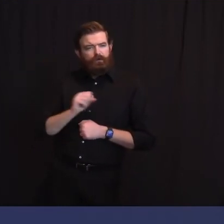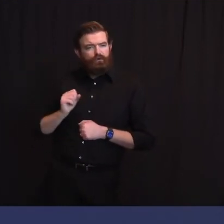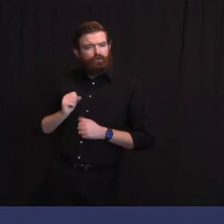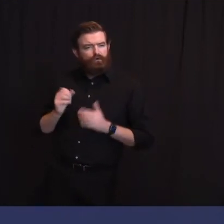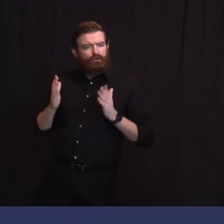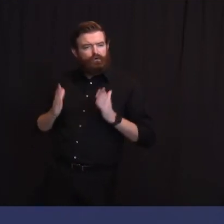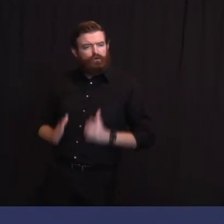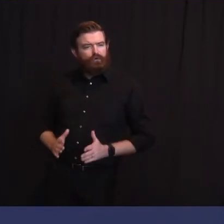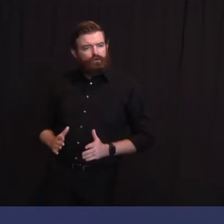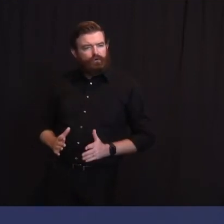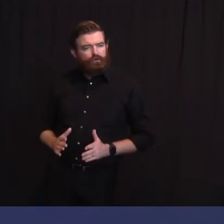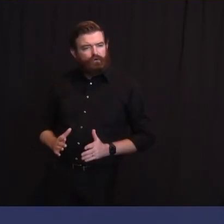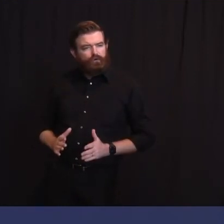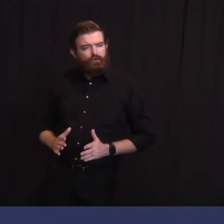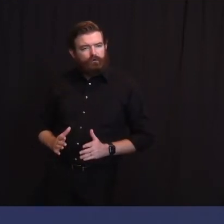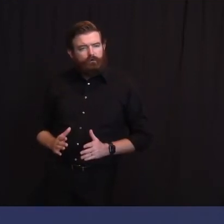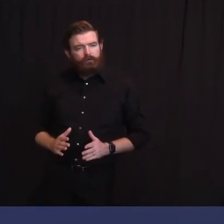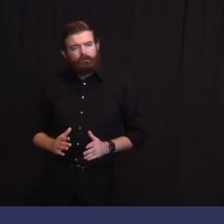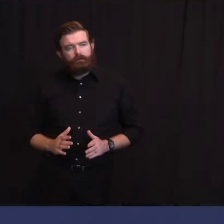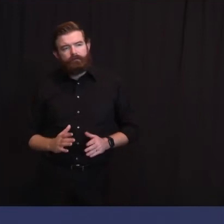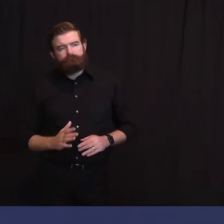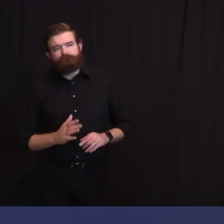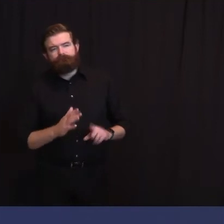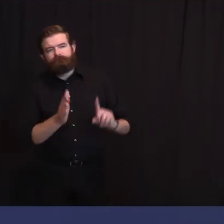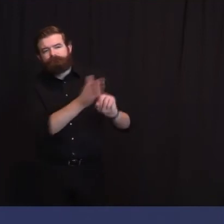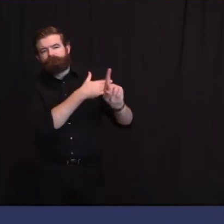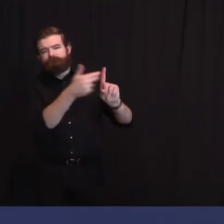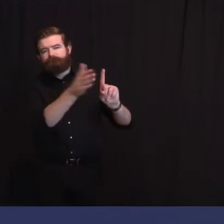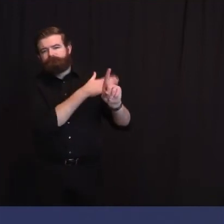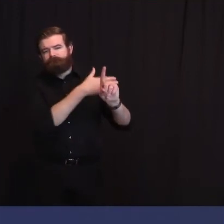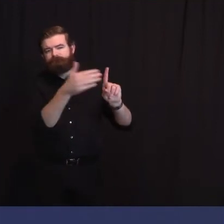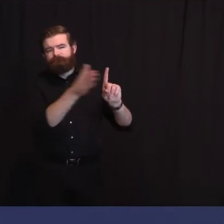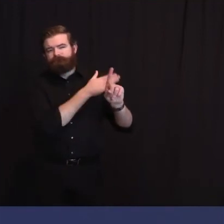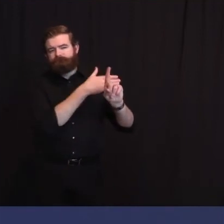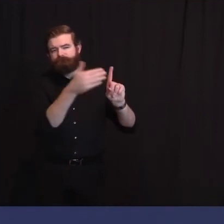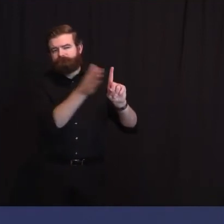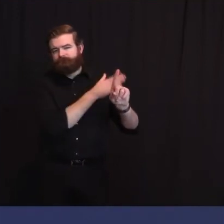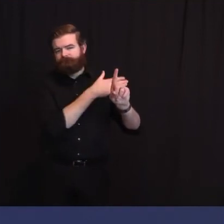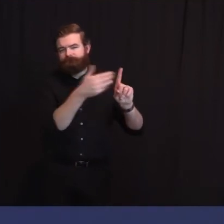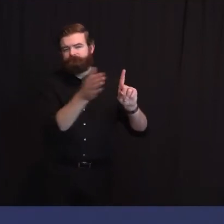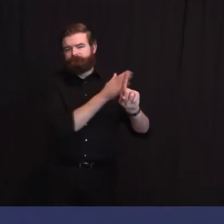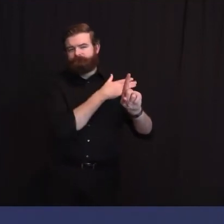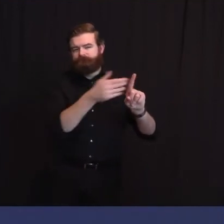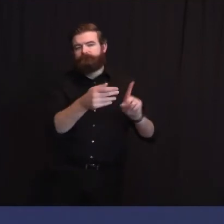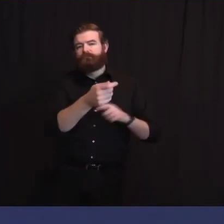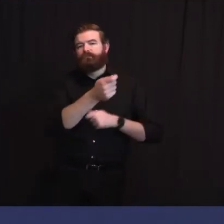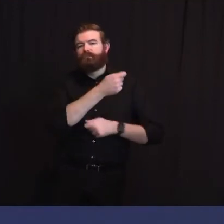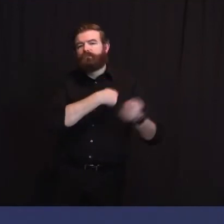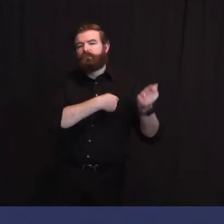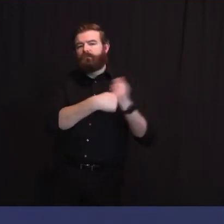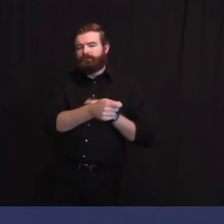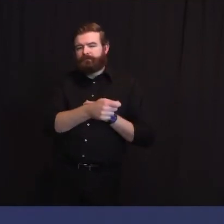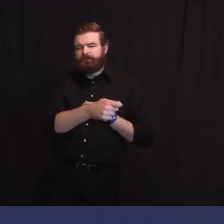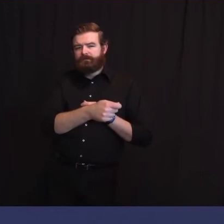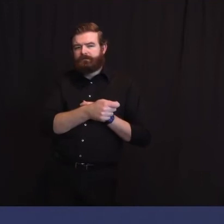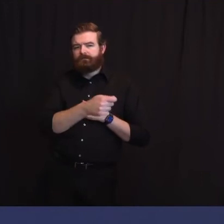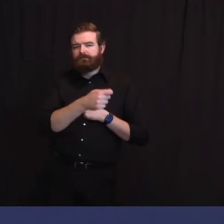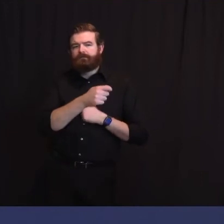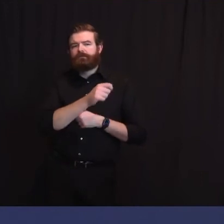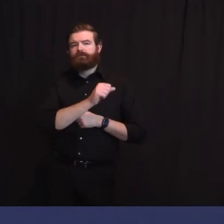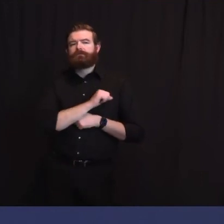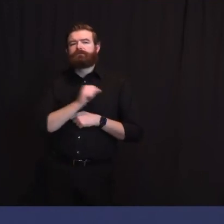seat. I know that Johnson was one of the first Democrats to endorse you way back in 2016, before the